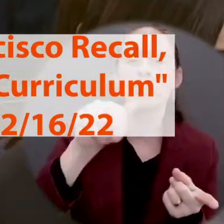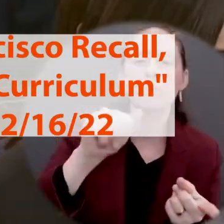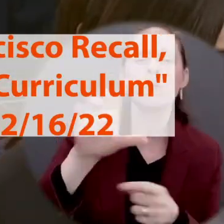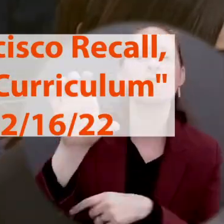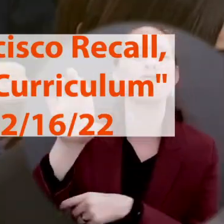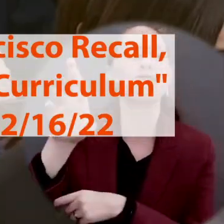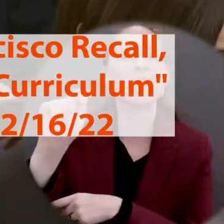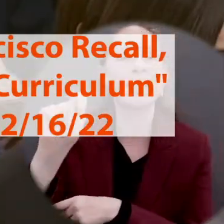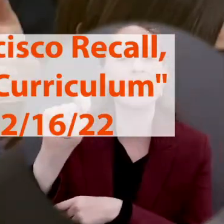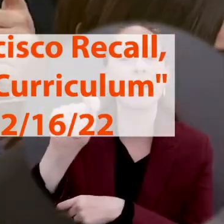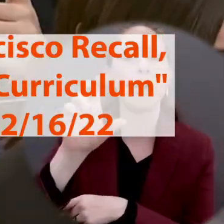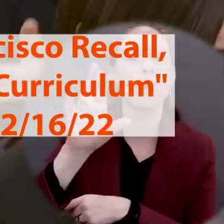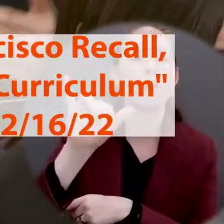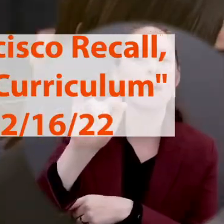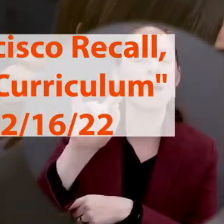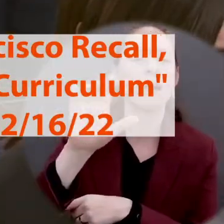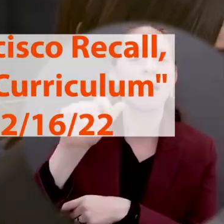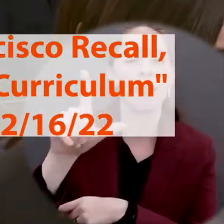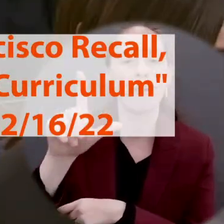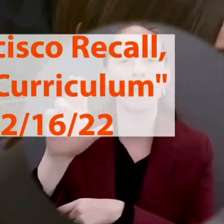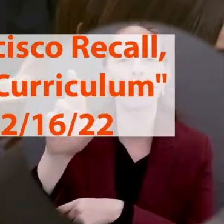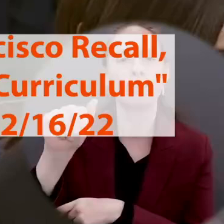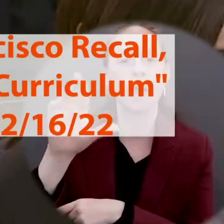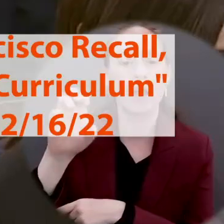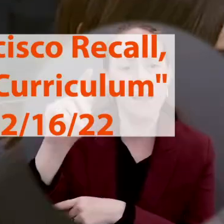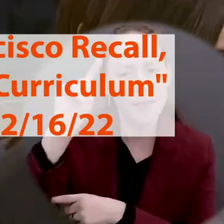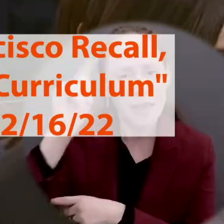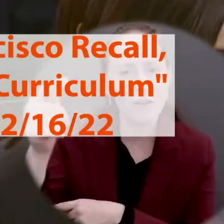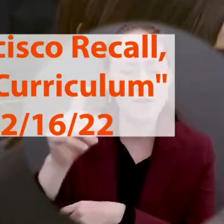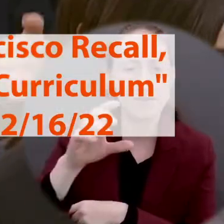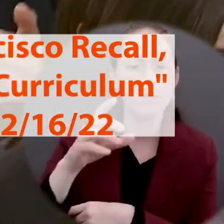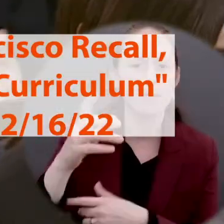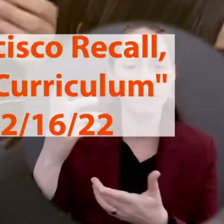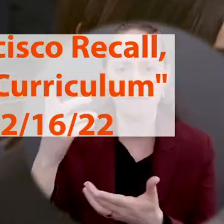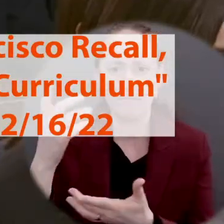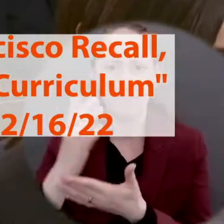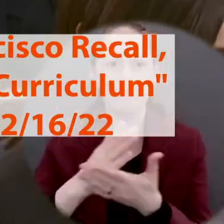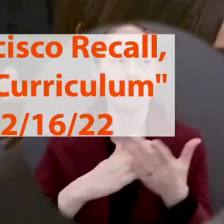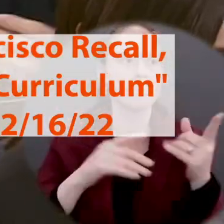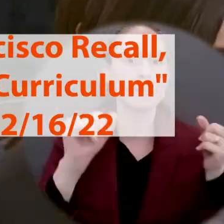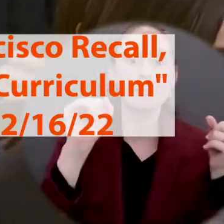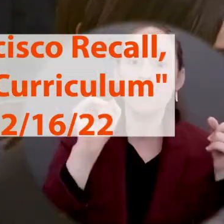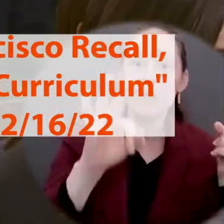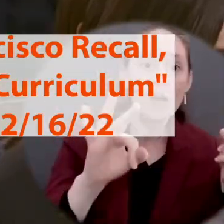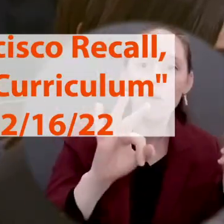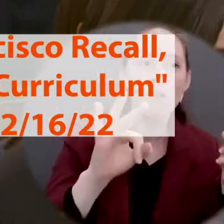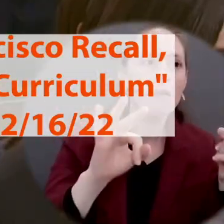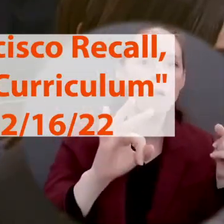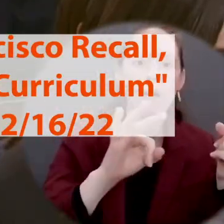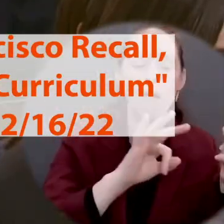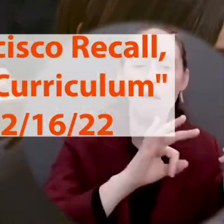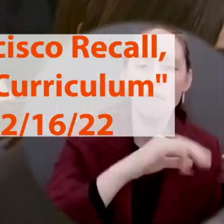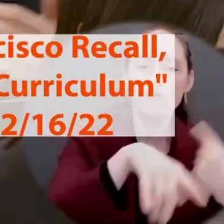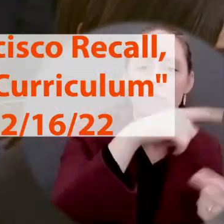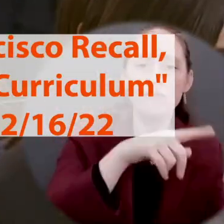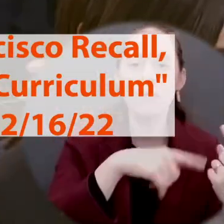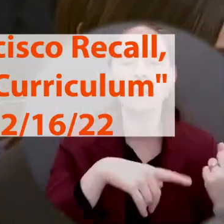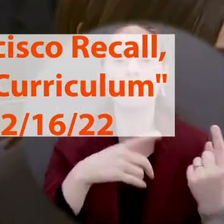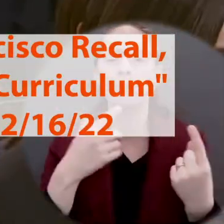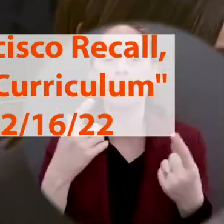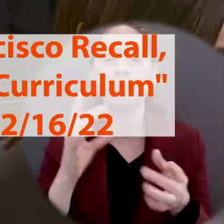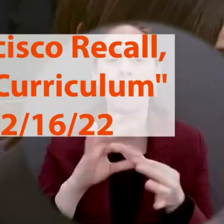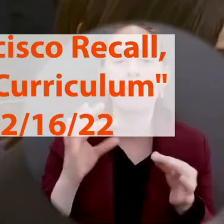president thinks that some of these school boards, maybe in San Francisco and other places, have moved too far to the left, adopted liberal policies